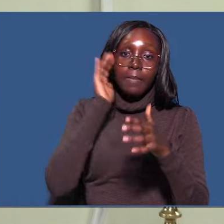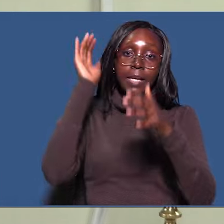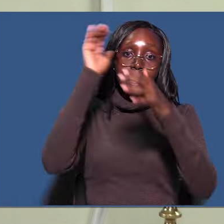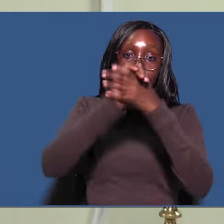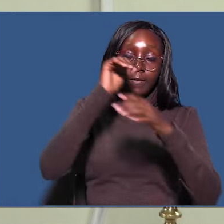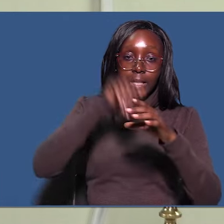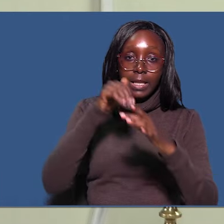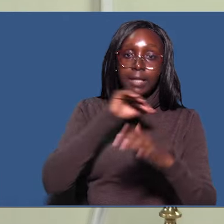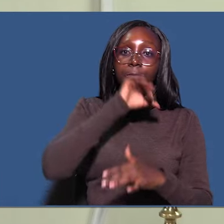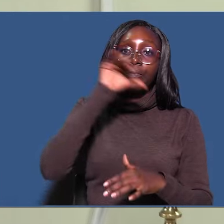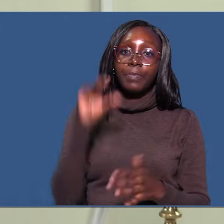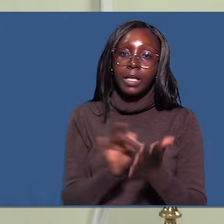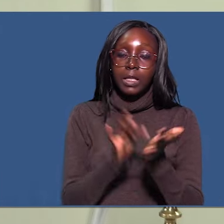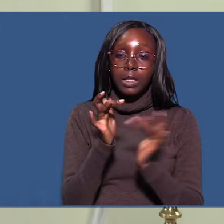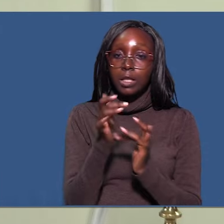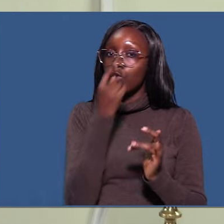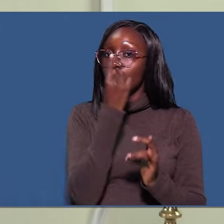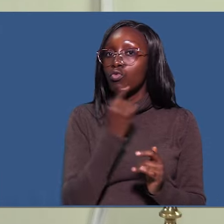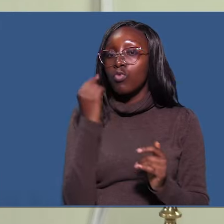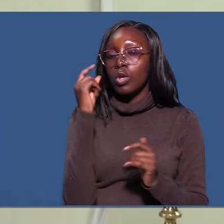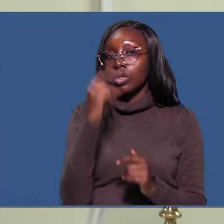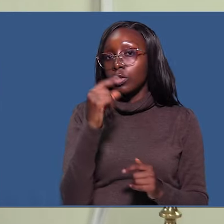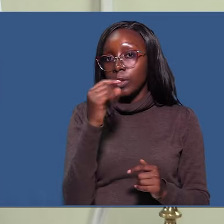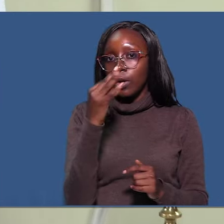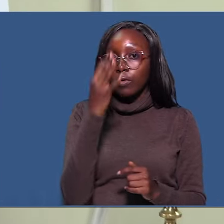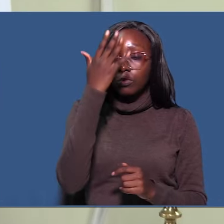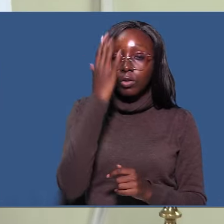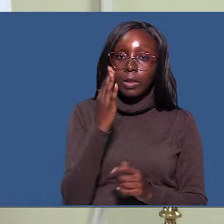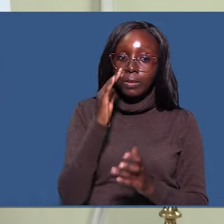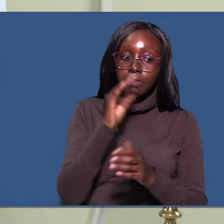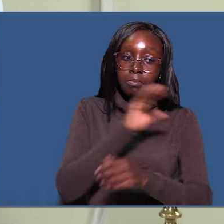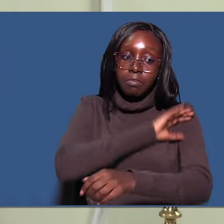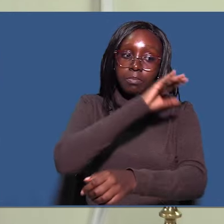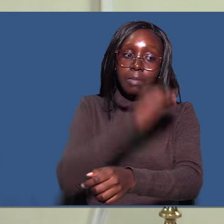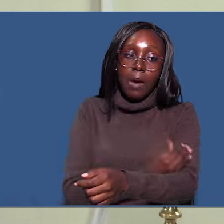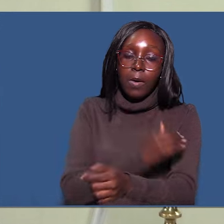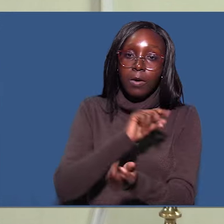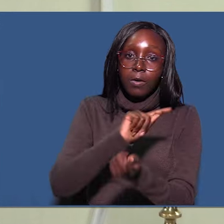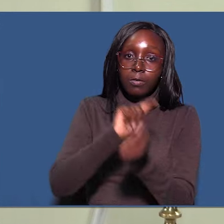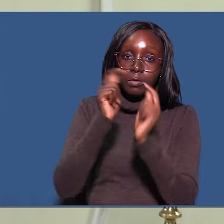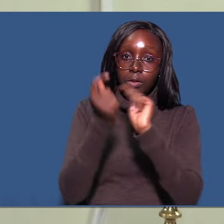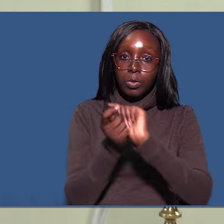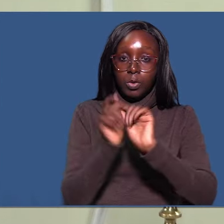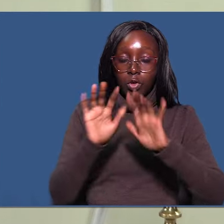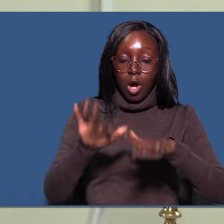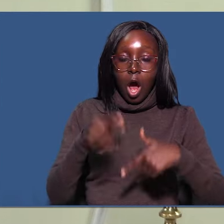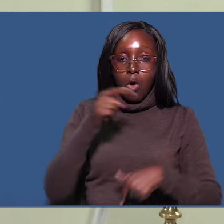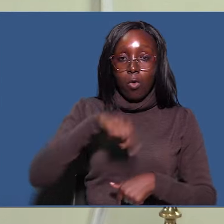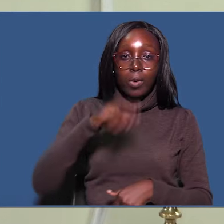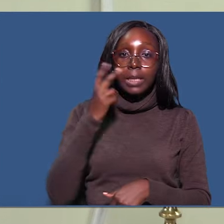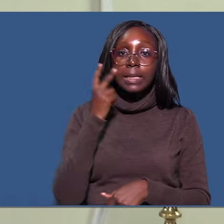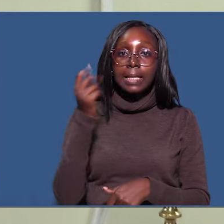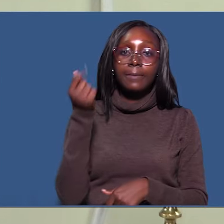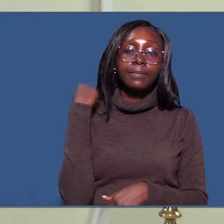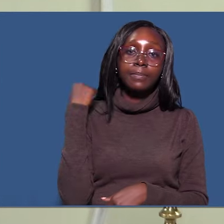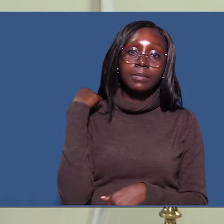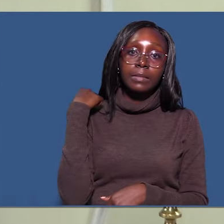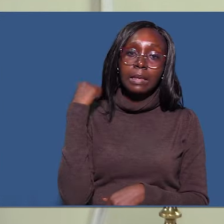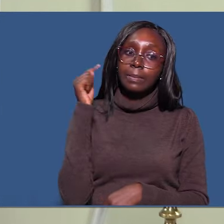Christ, who is the gospel of God, the power of transformation, as we saw yesterday. While this